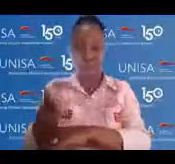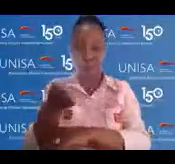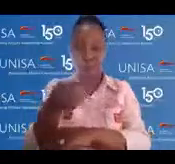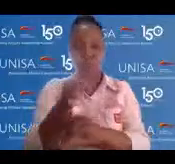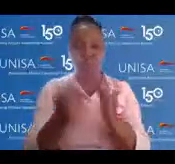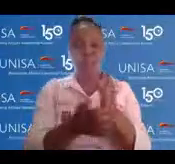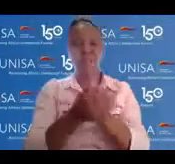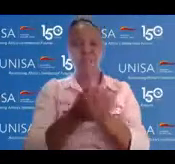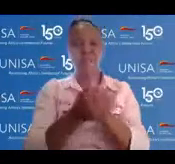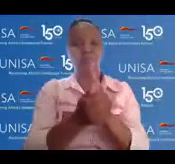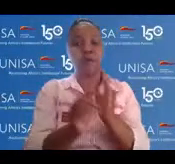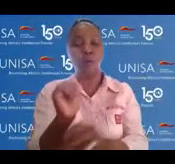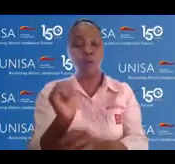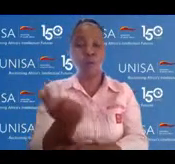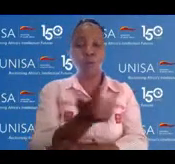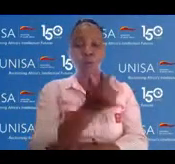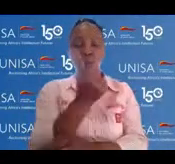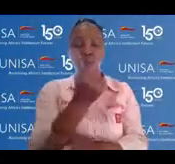all free.